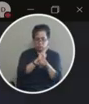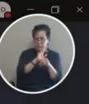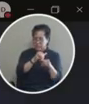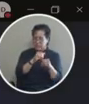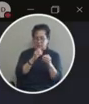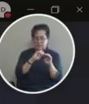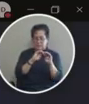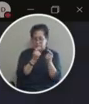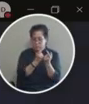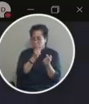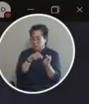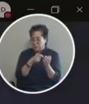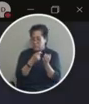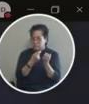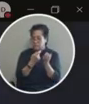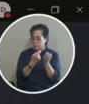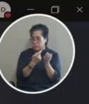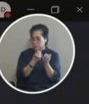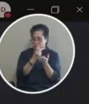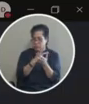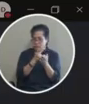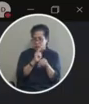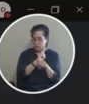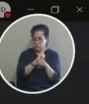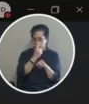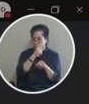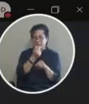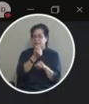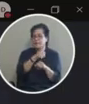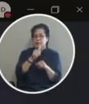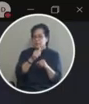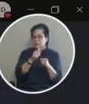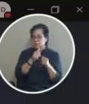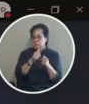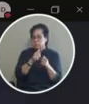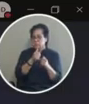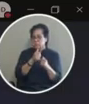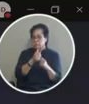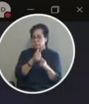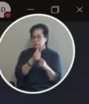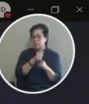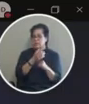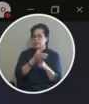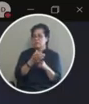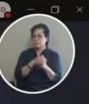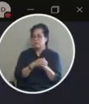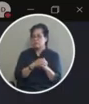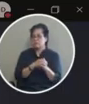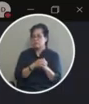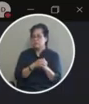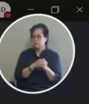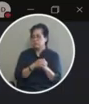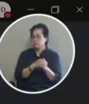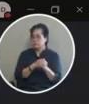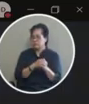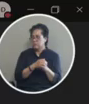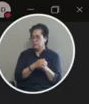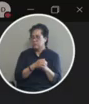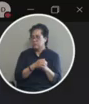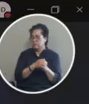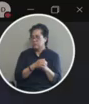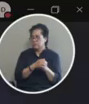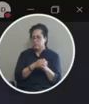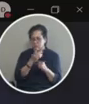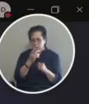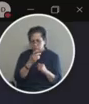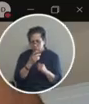have to approve their use for anything of any use whatsoever? No. Say that